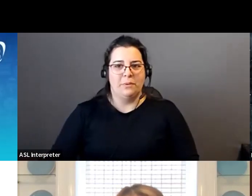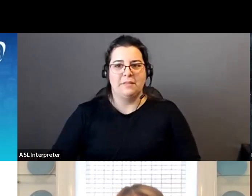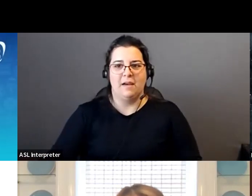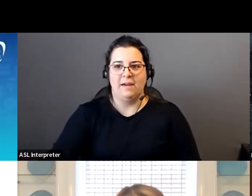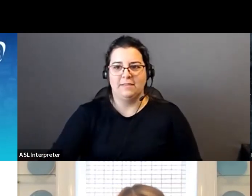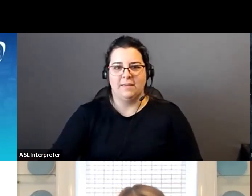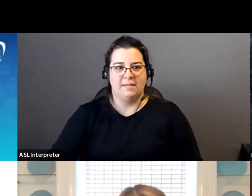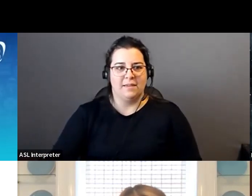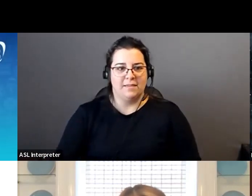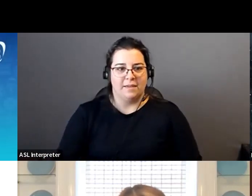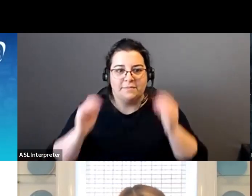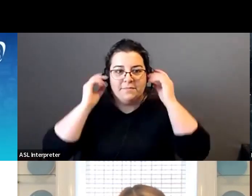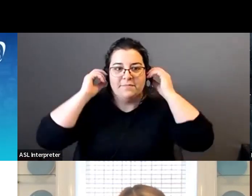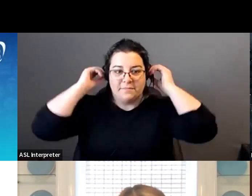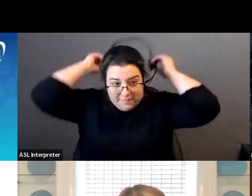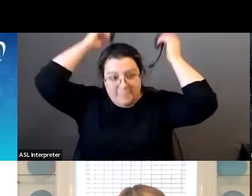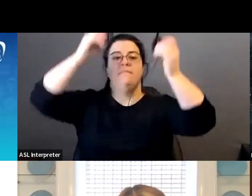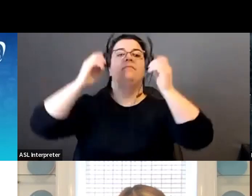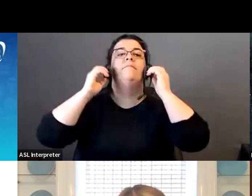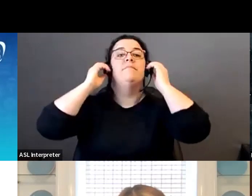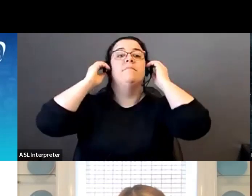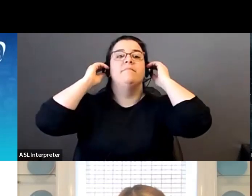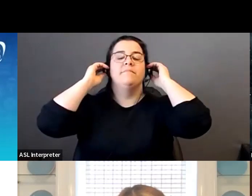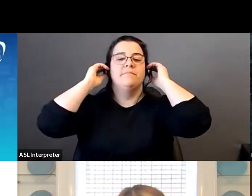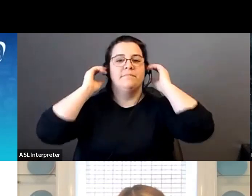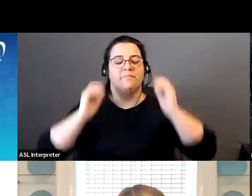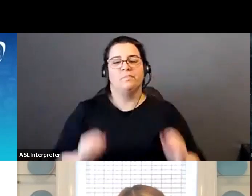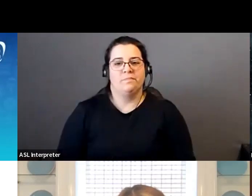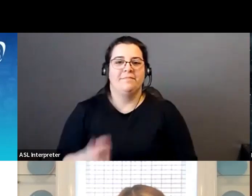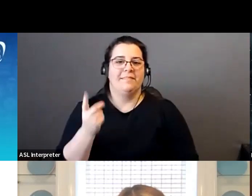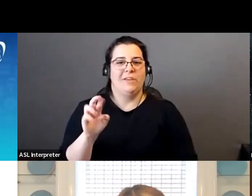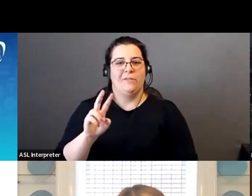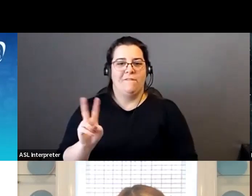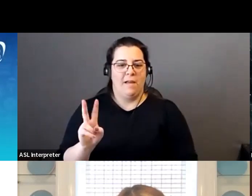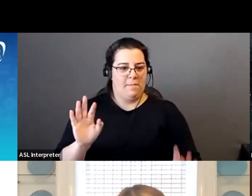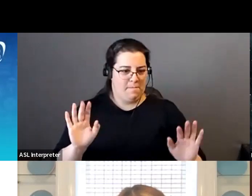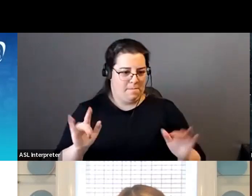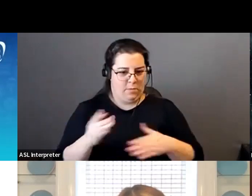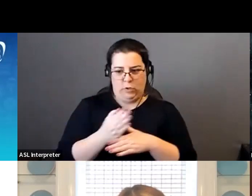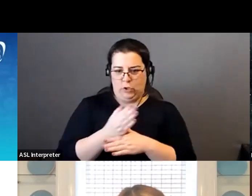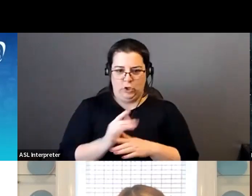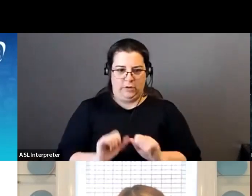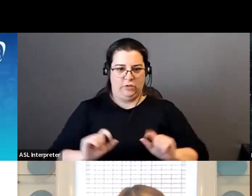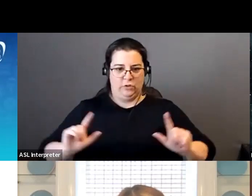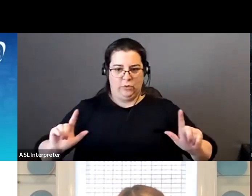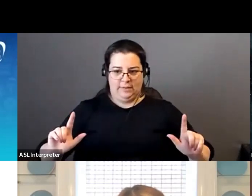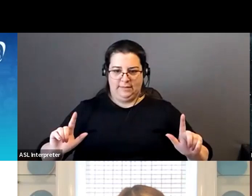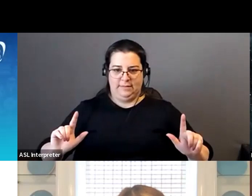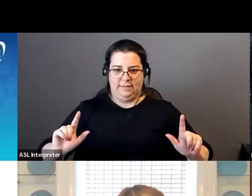Okay, let's see if we can make this happen. All right, share screen.